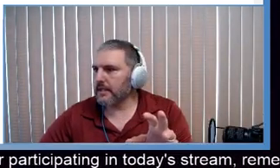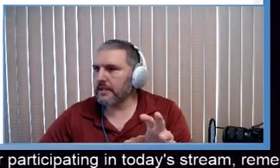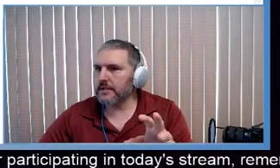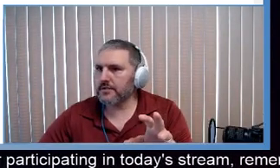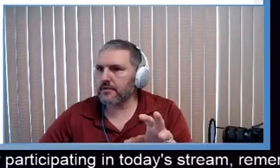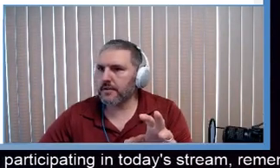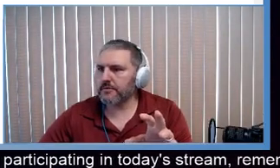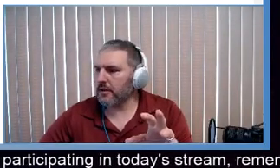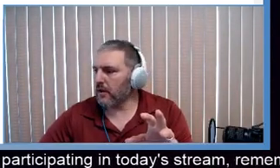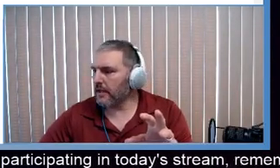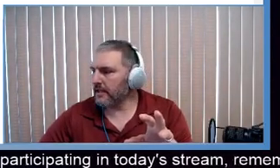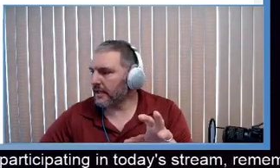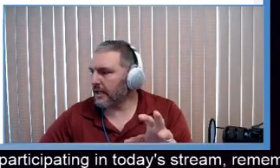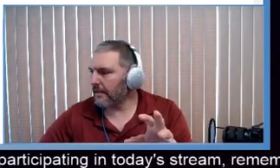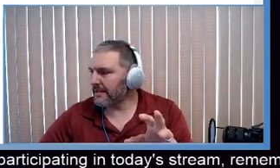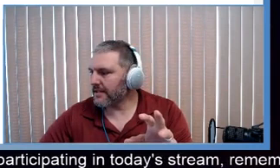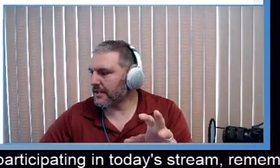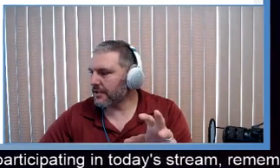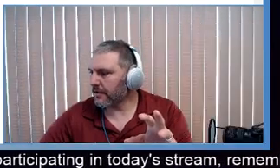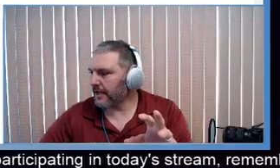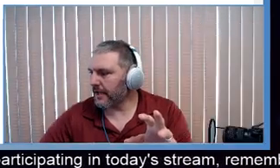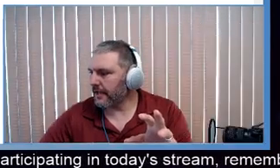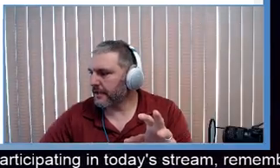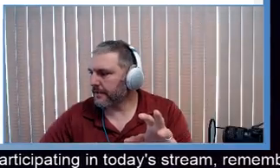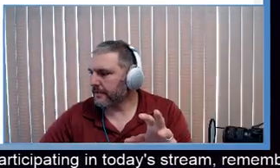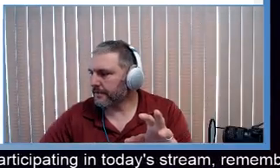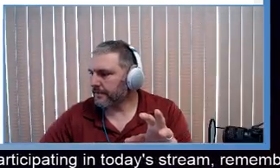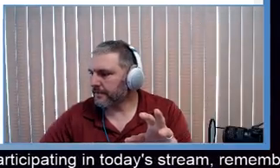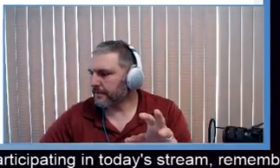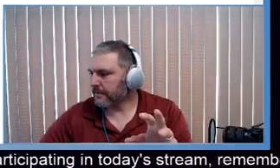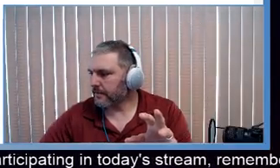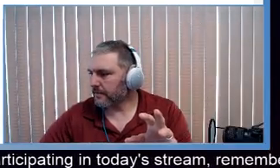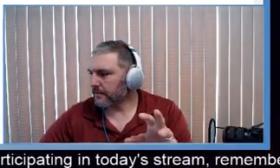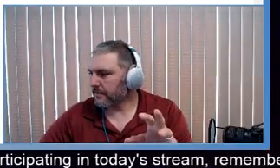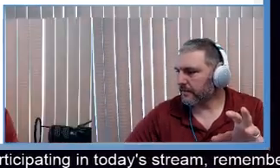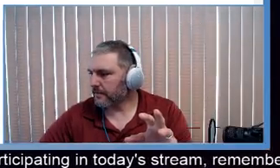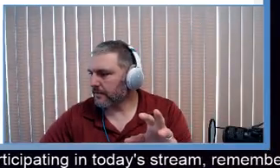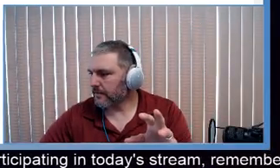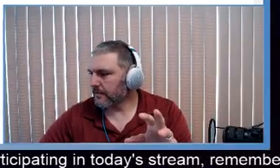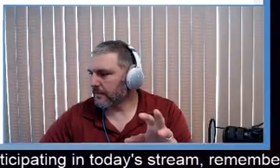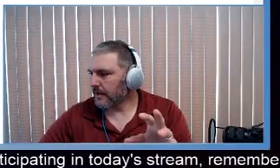I'll put the link in the description or in the comment section, okay?